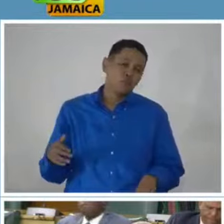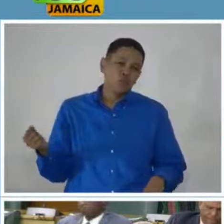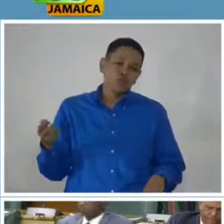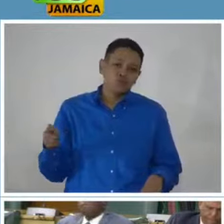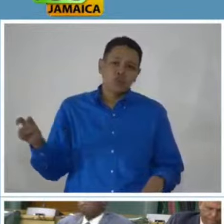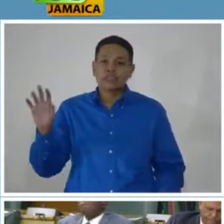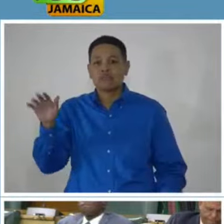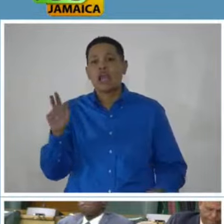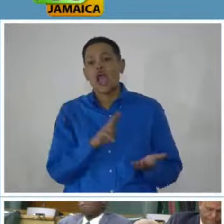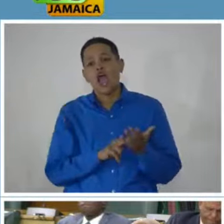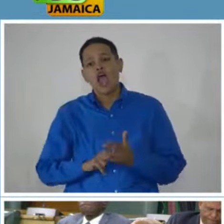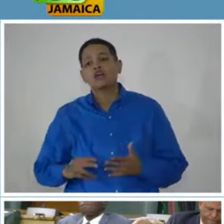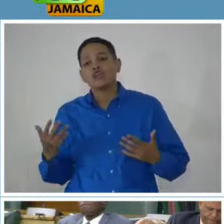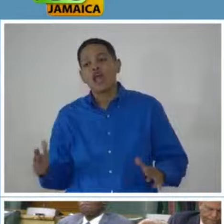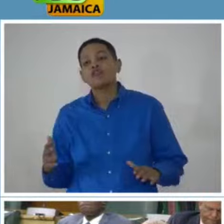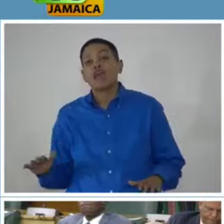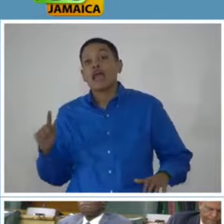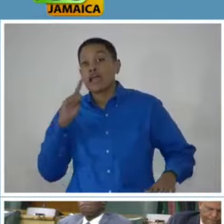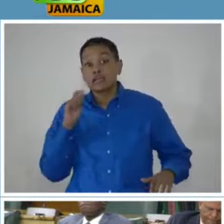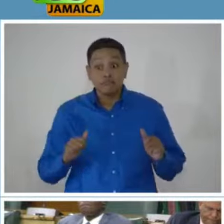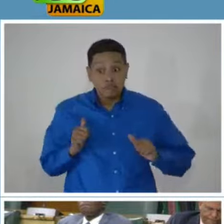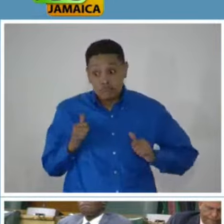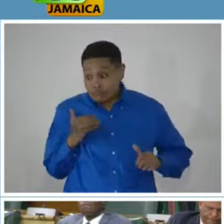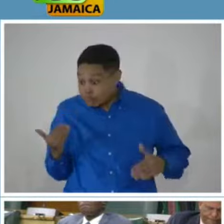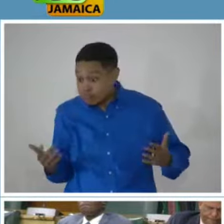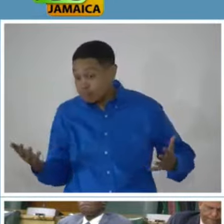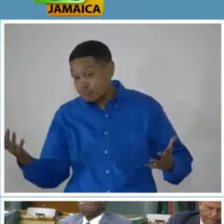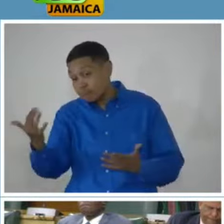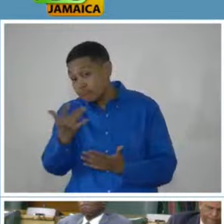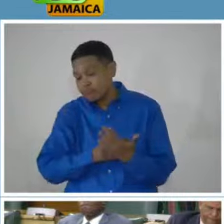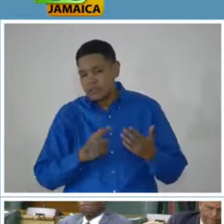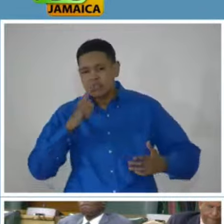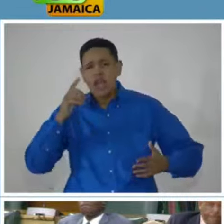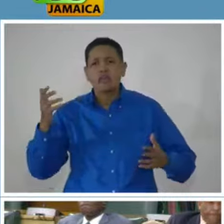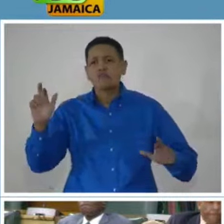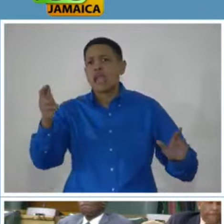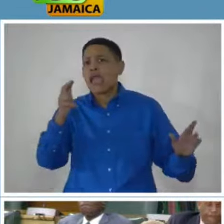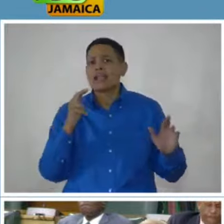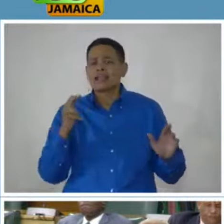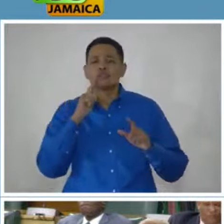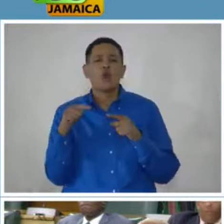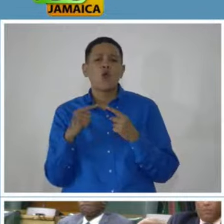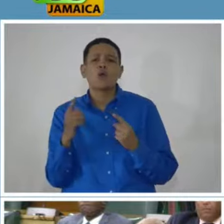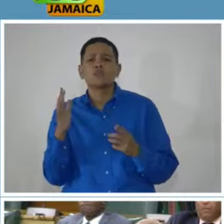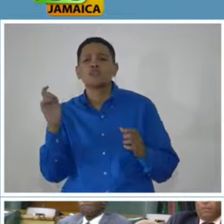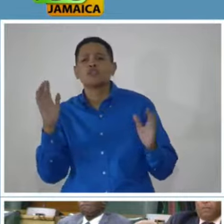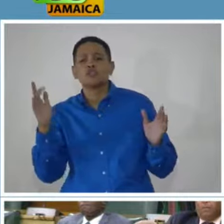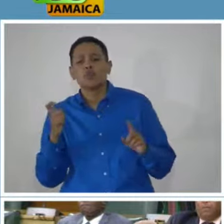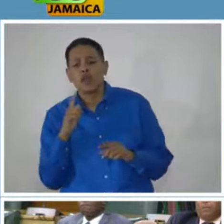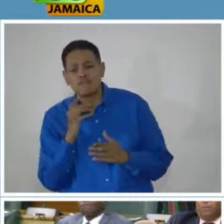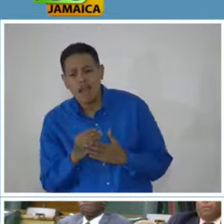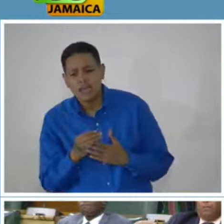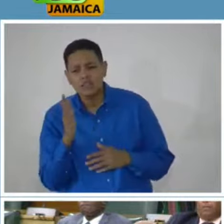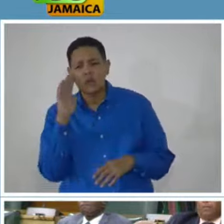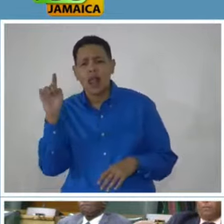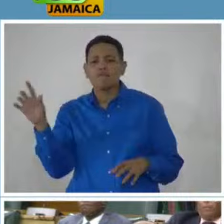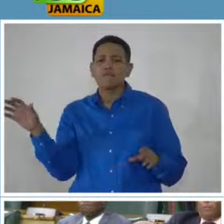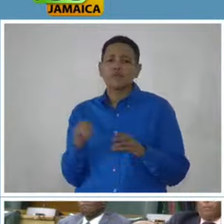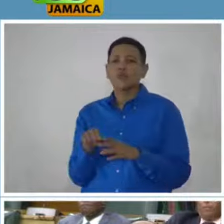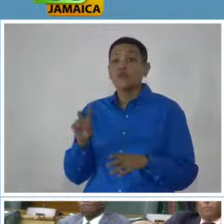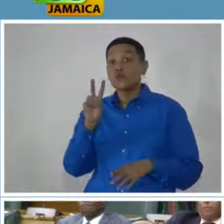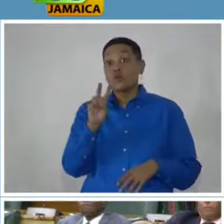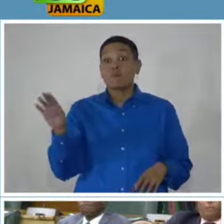The contractors are ready to mobilize. They're anxious. So the opposition spokesman on finance would have to include this